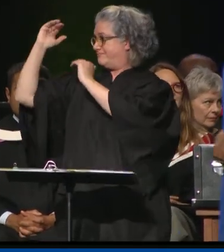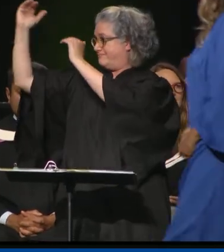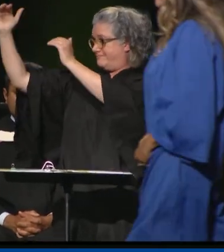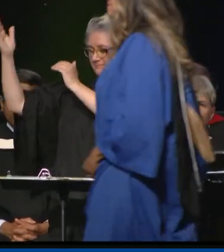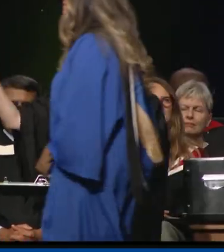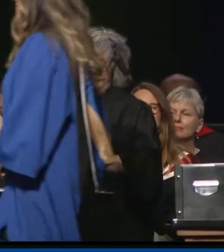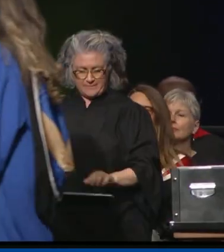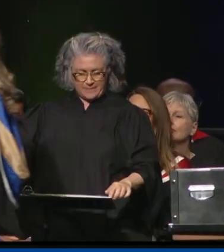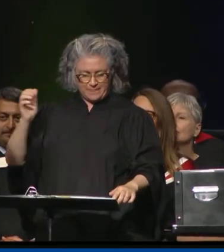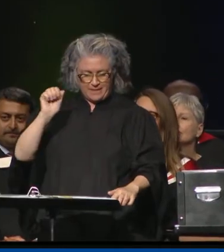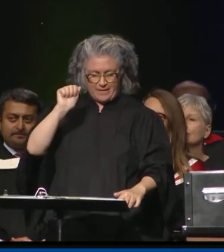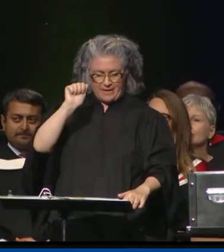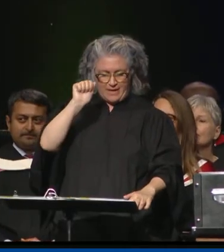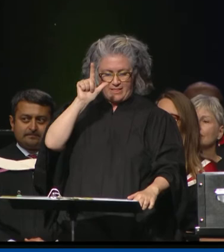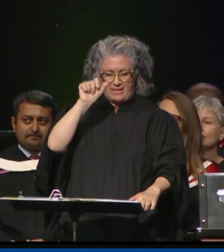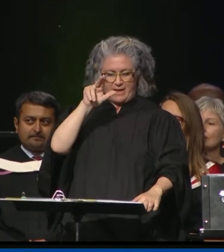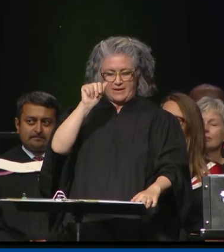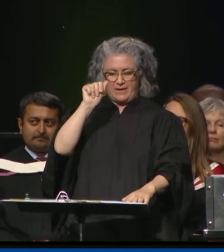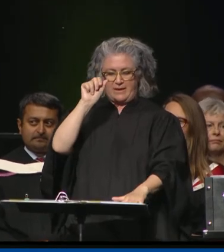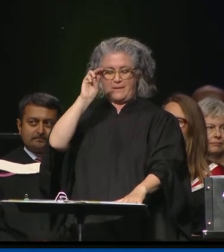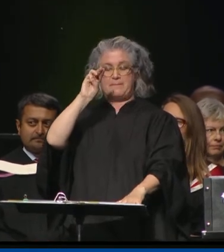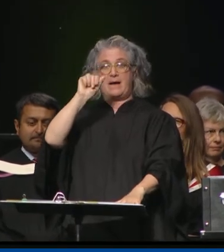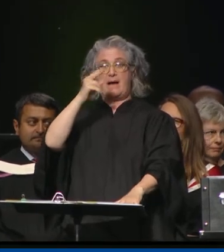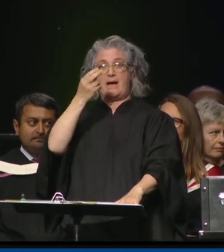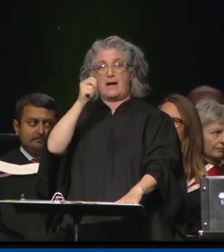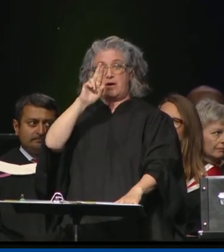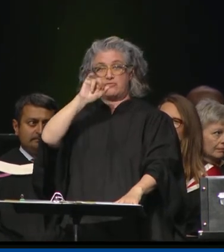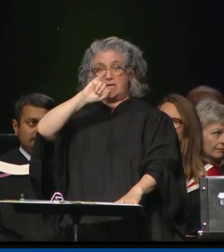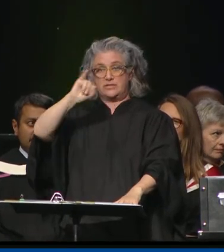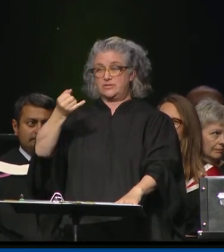Alana Maharaj, with distinction.